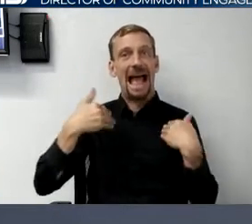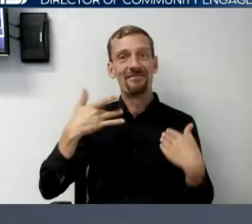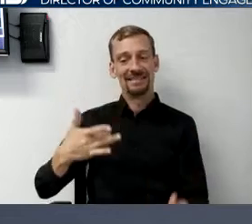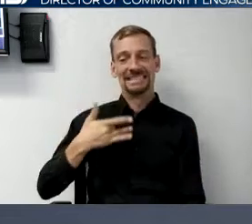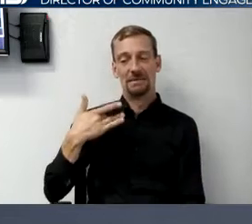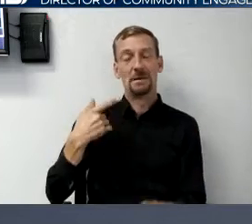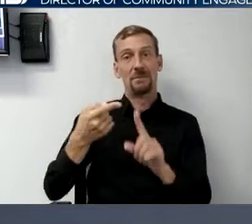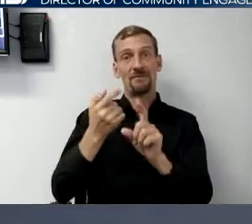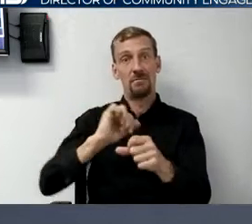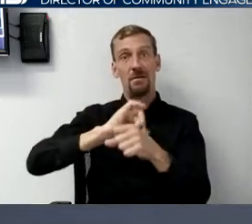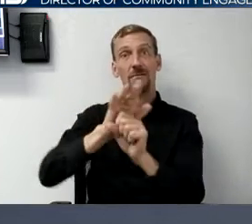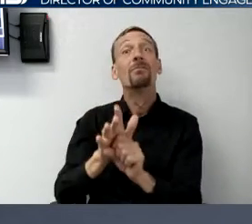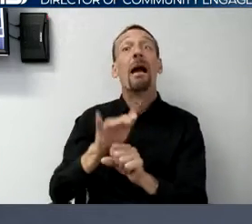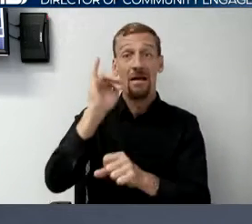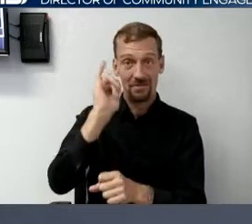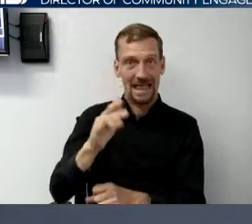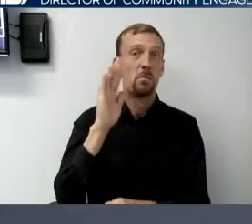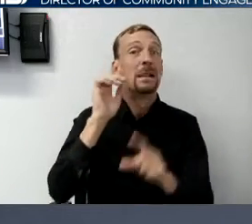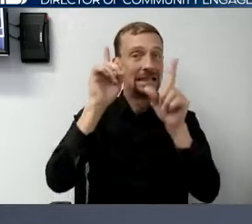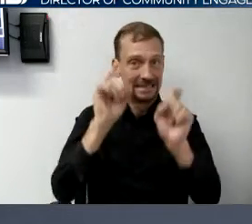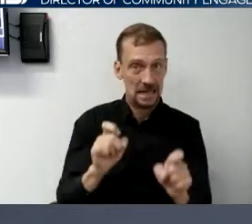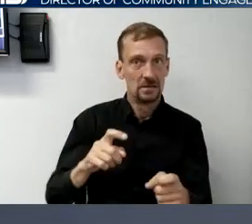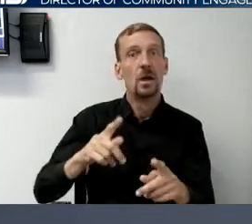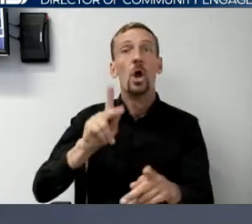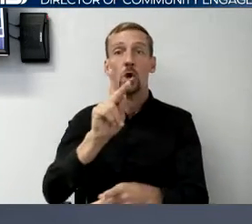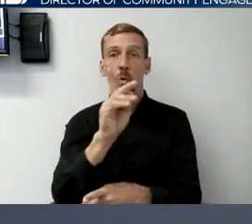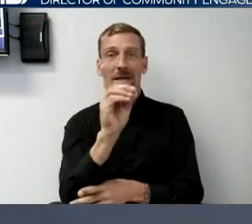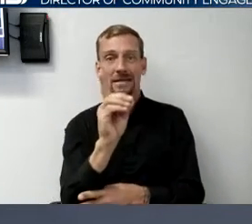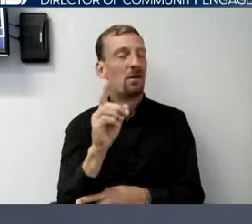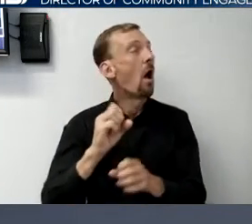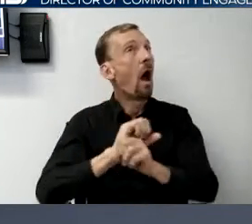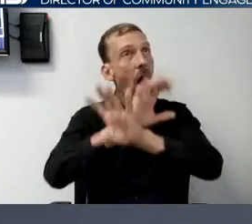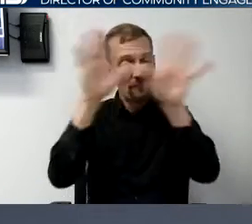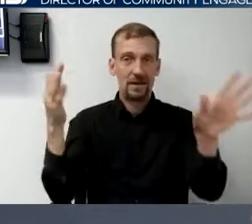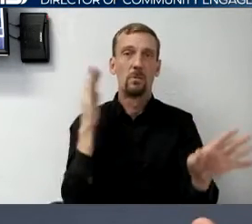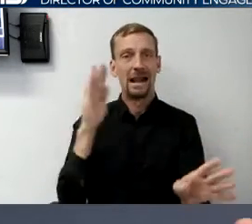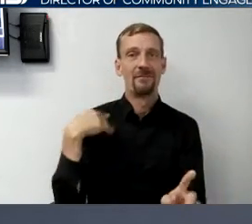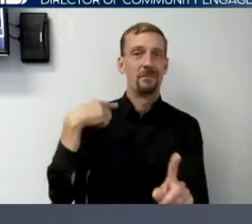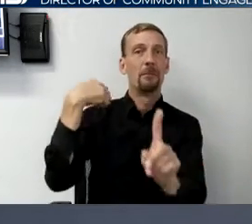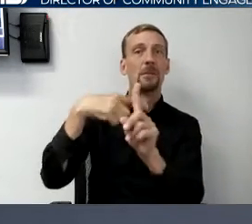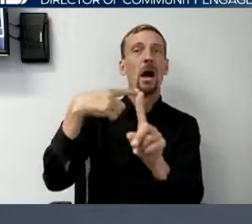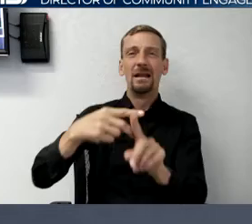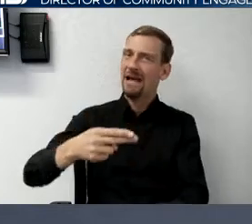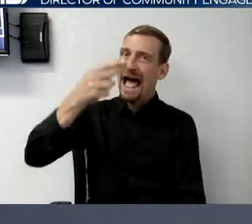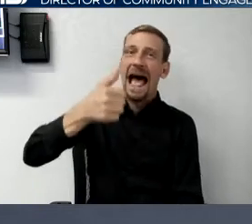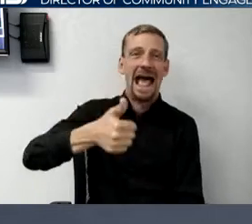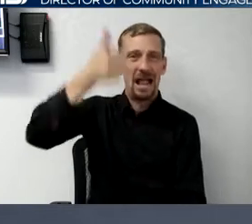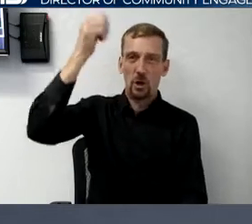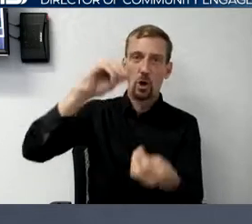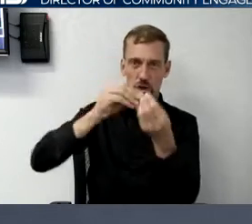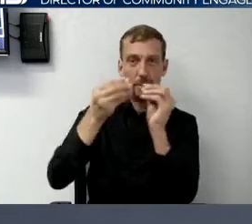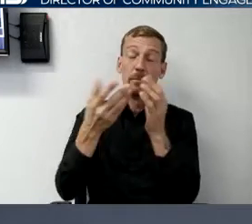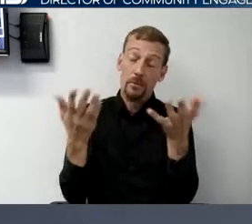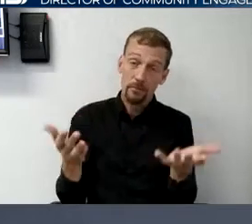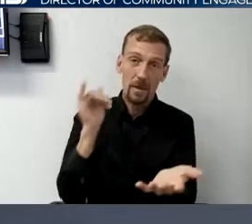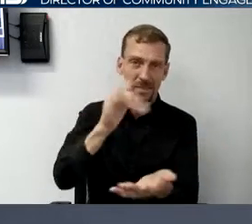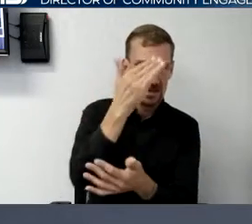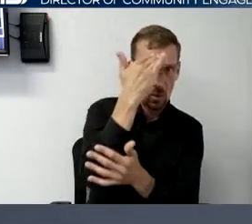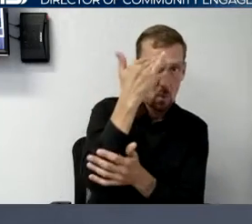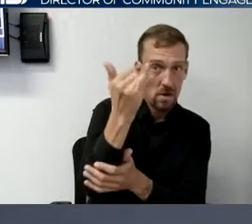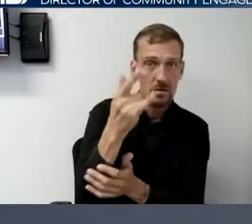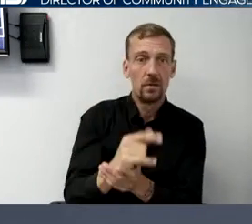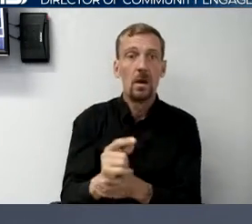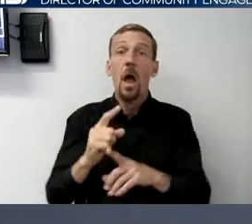actually Kaweah Delta as a testing site would have the highest positivity rate between the county and the state and us.